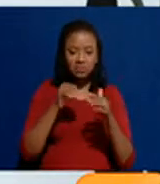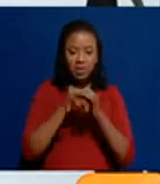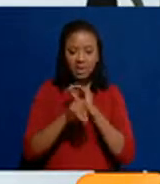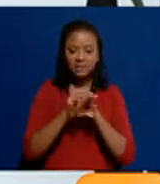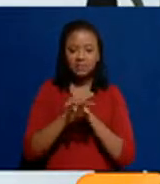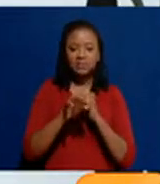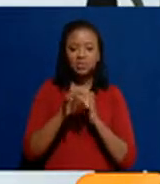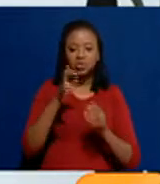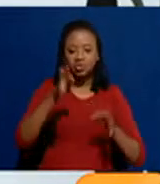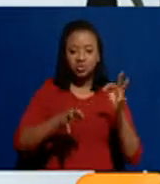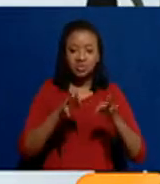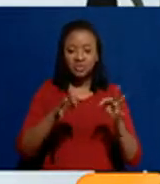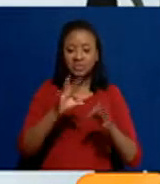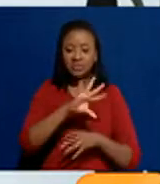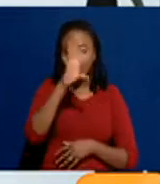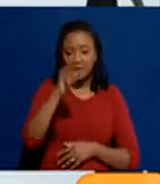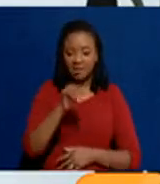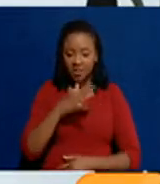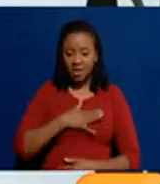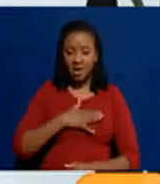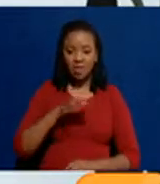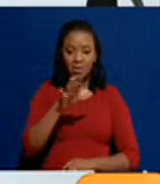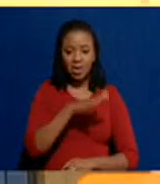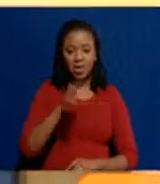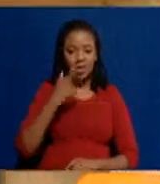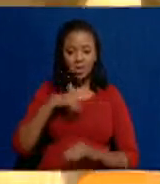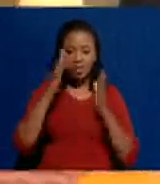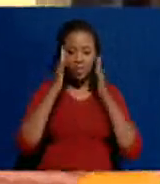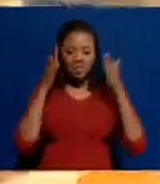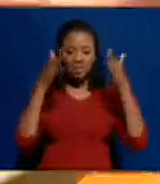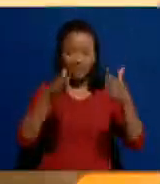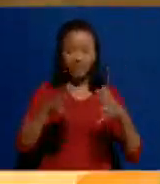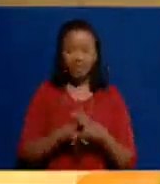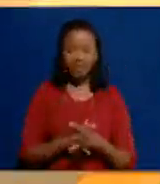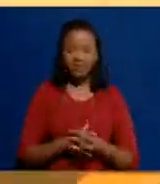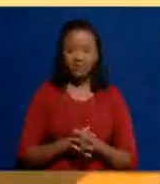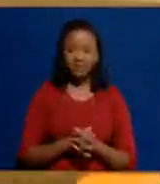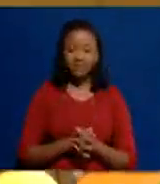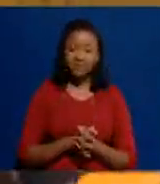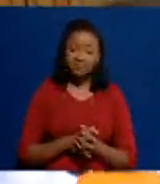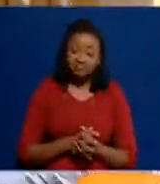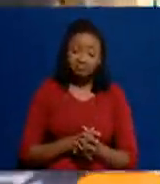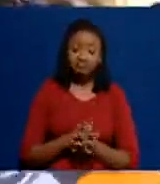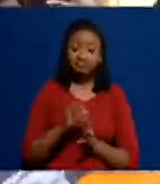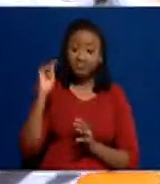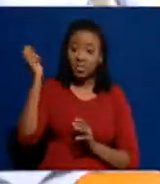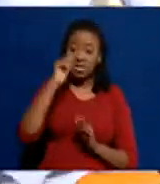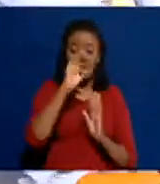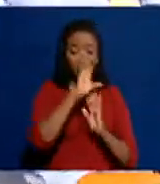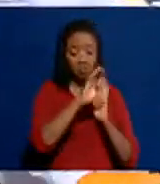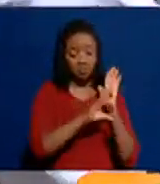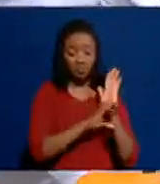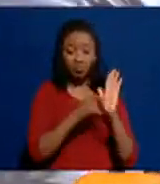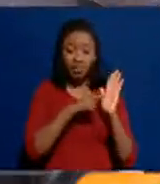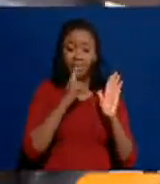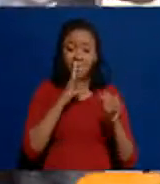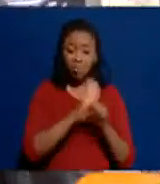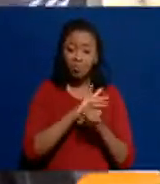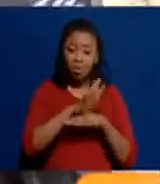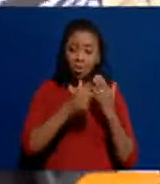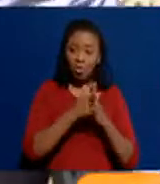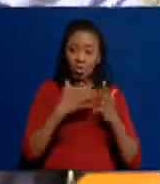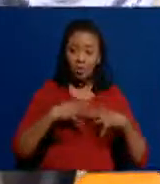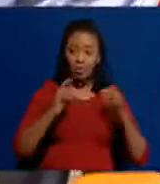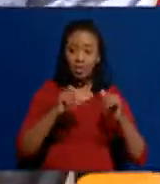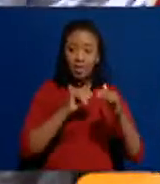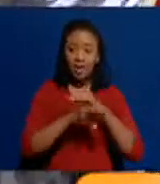and Africa is our area that we want to focus on. While the Kenyan Constitution guarantees access to justice for all persons,